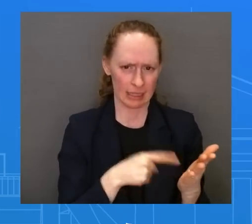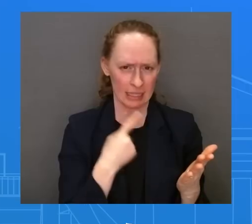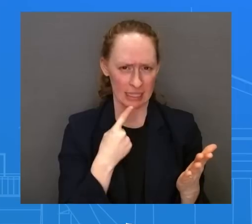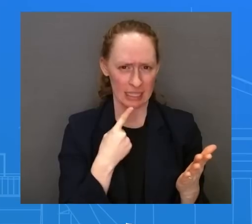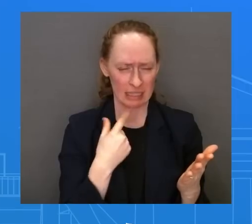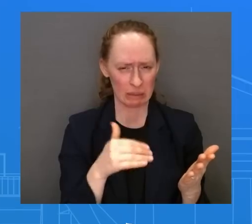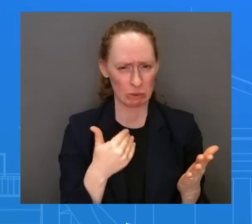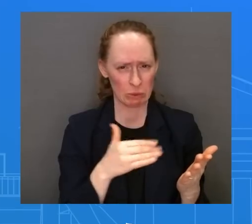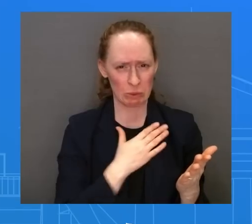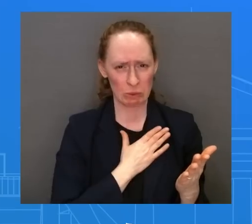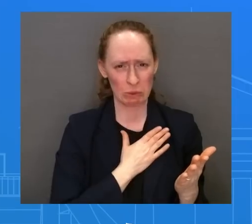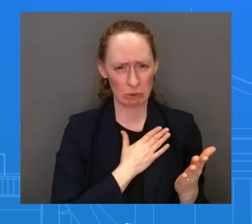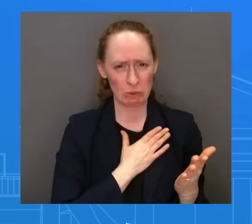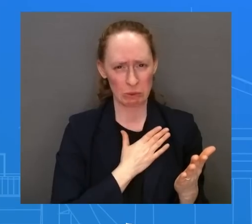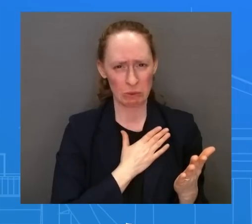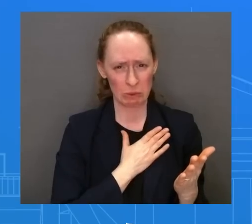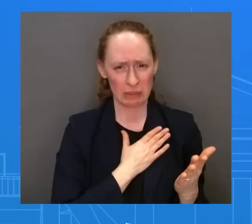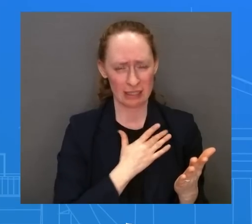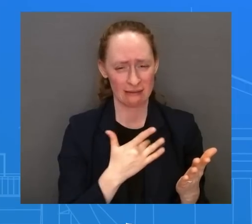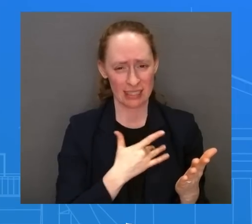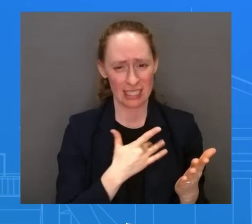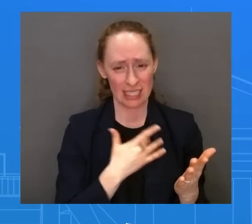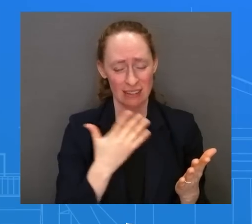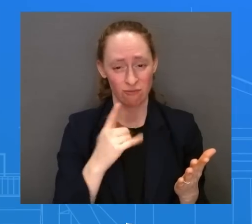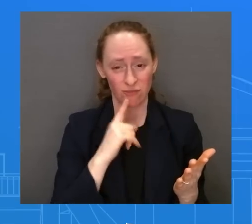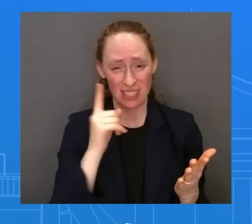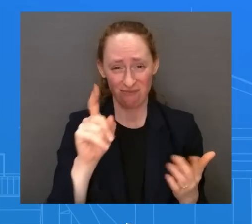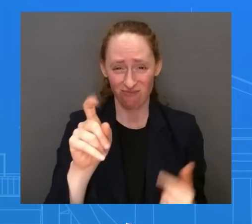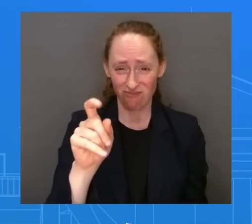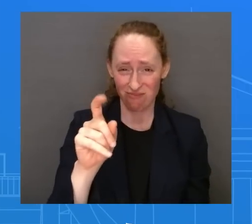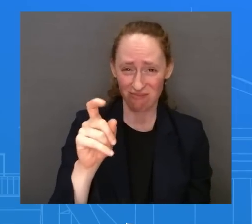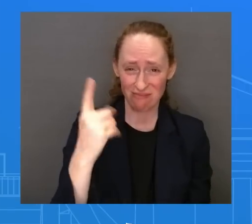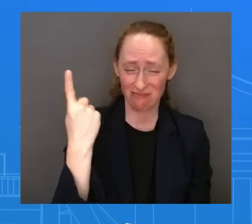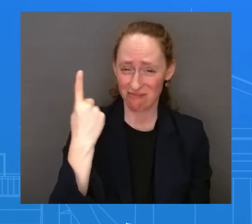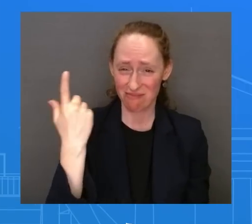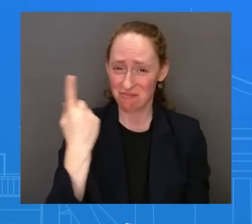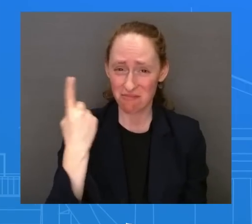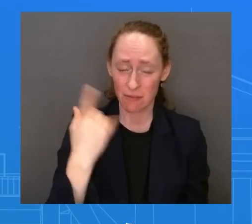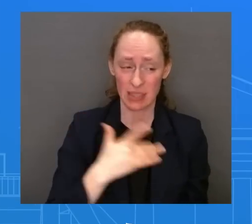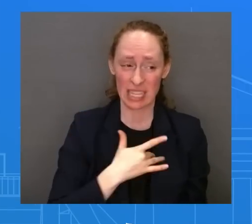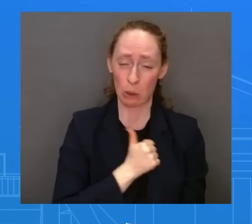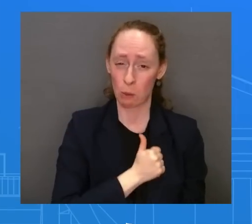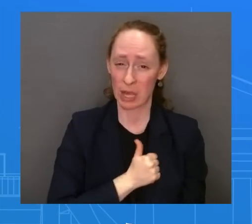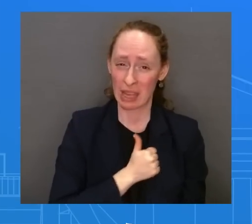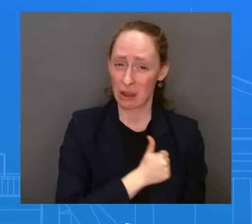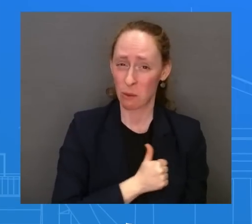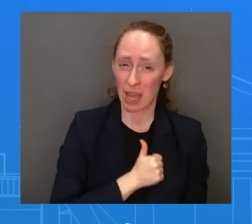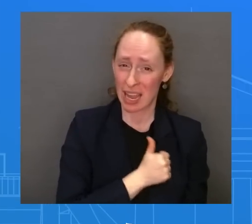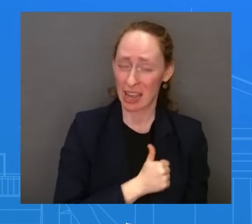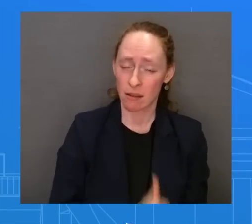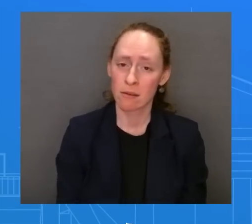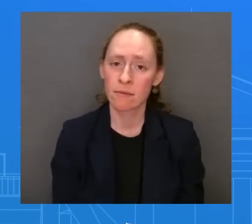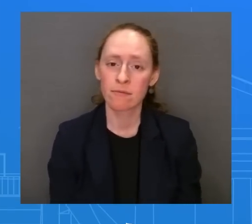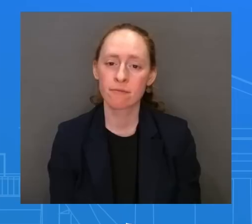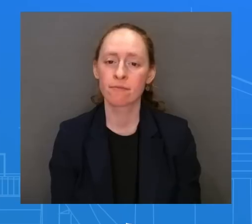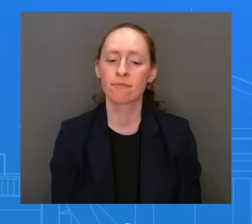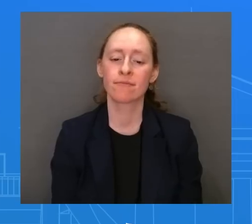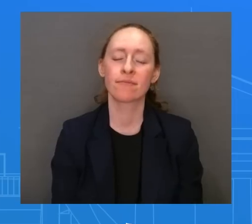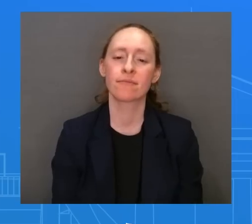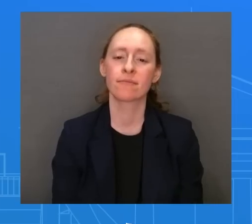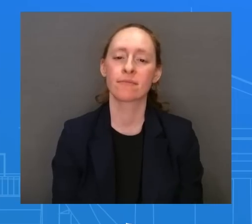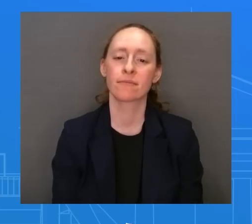is very proud of the manner in which the men and women of the military the Foreign Service the intelligent Community I went on and on and on